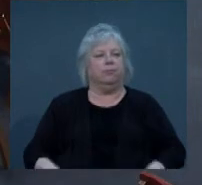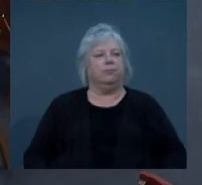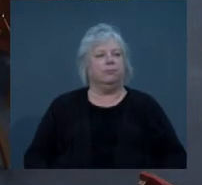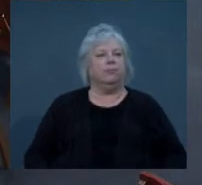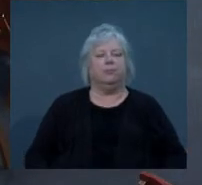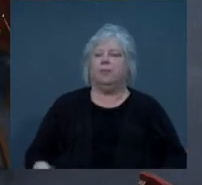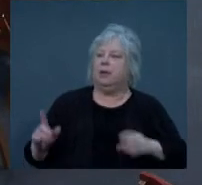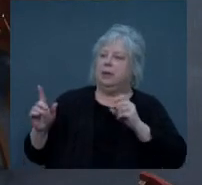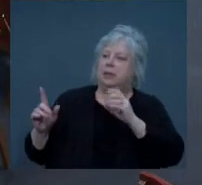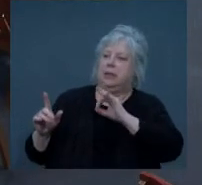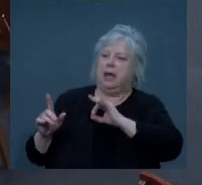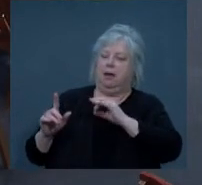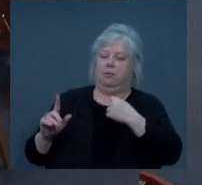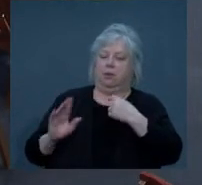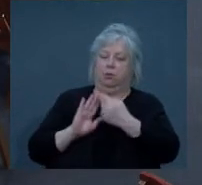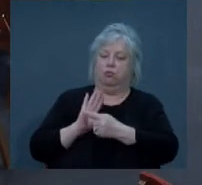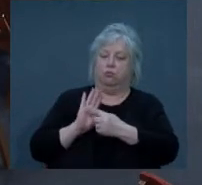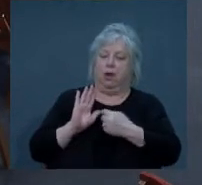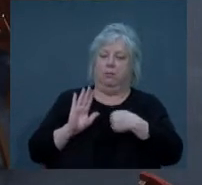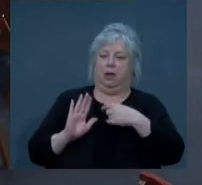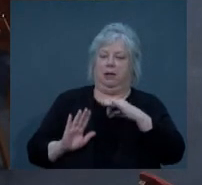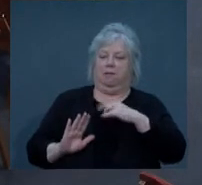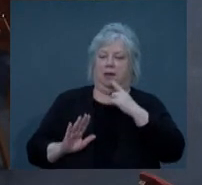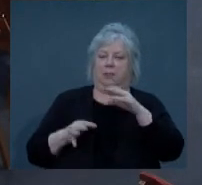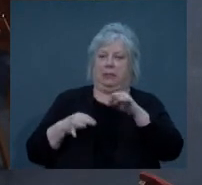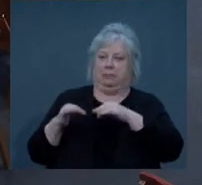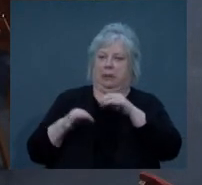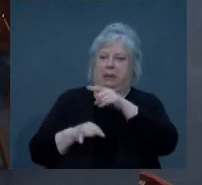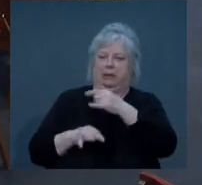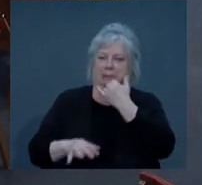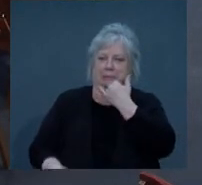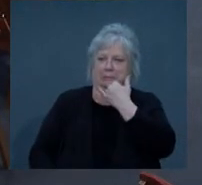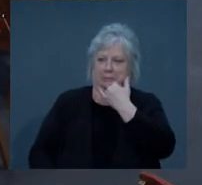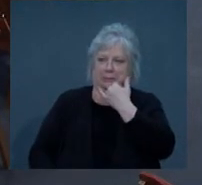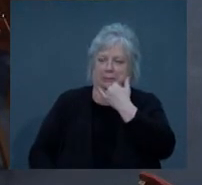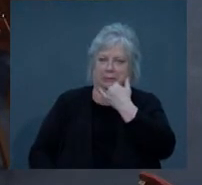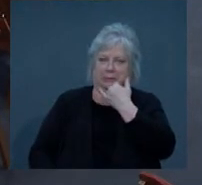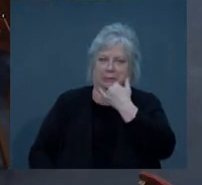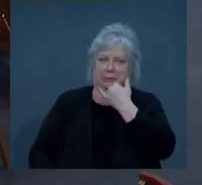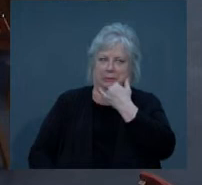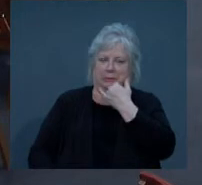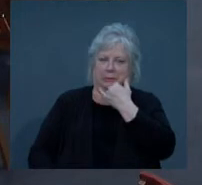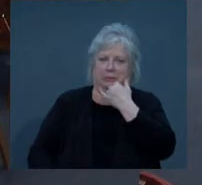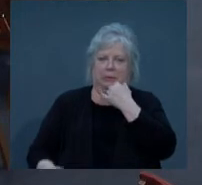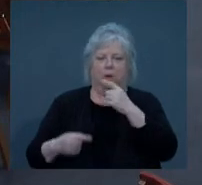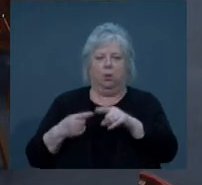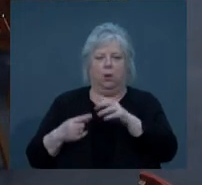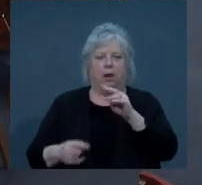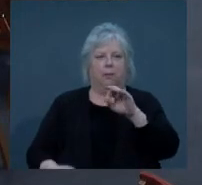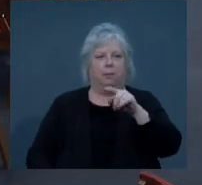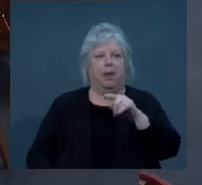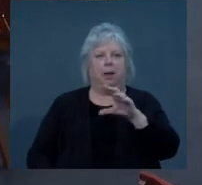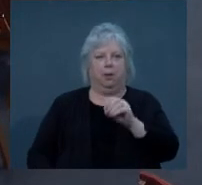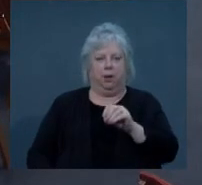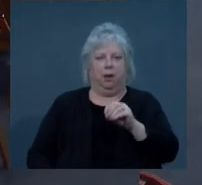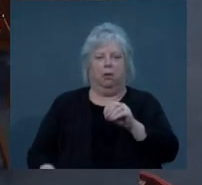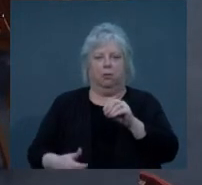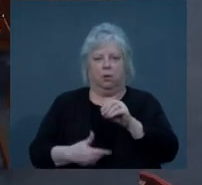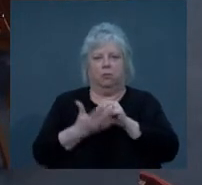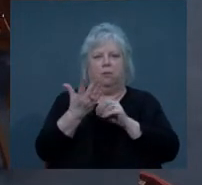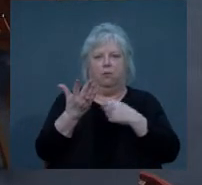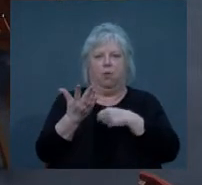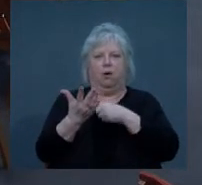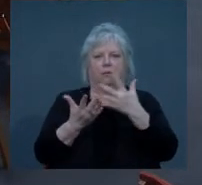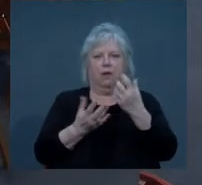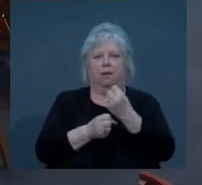Staff, correct me if I'm right, if I'm explaining this incorrectly. When MAPCO came before us